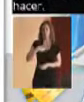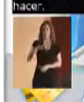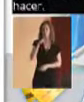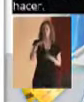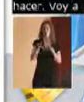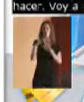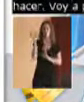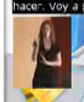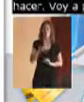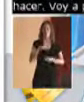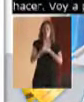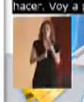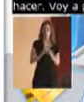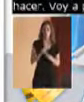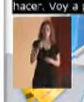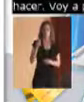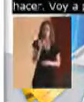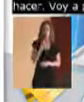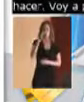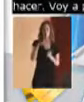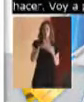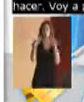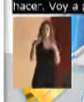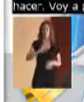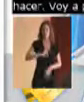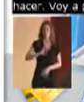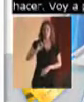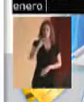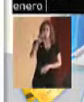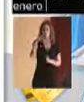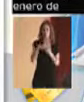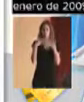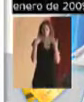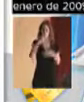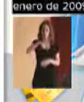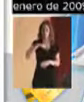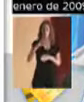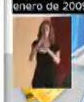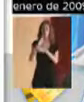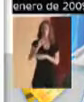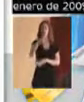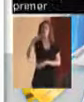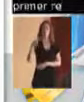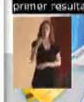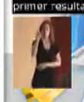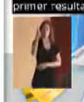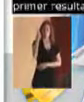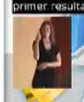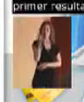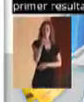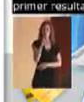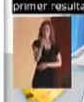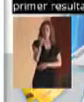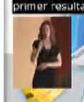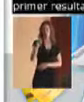work. I will now show you a video of January 2009 where we presented